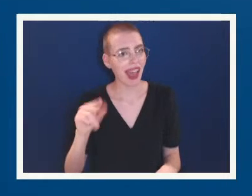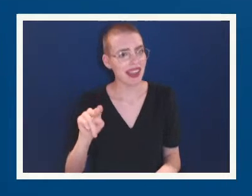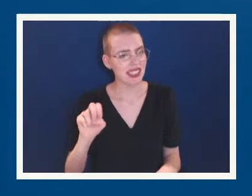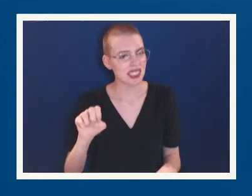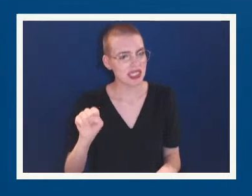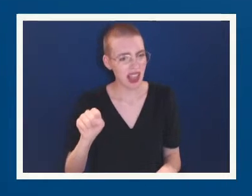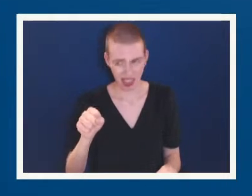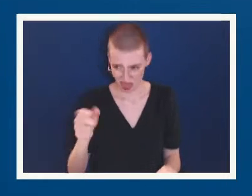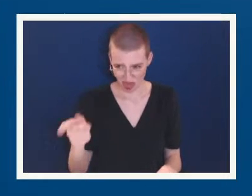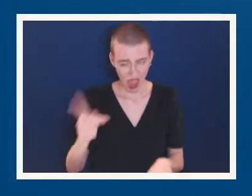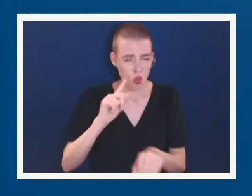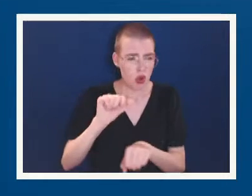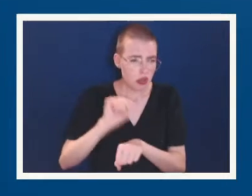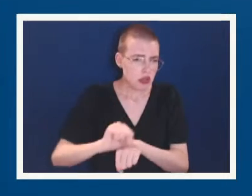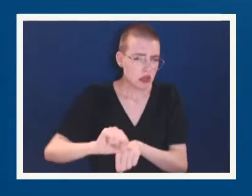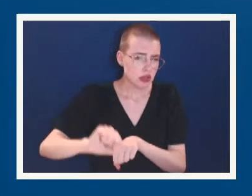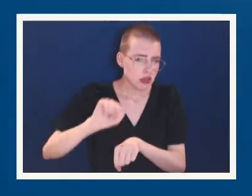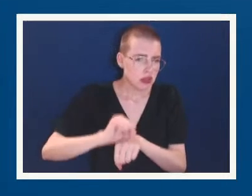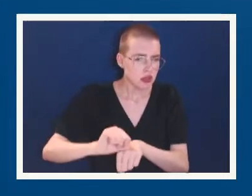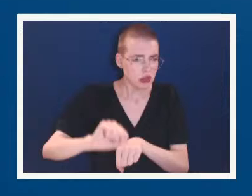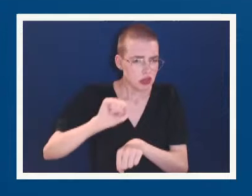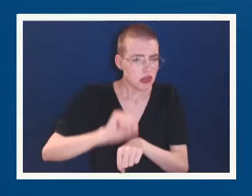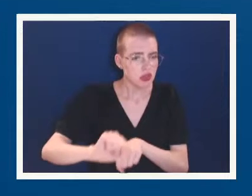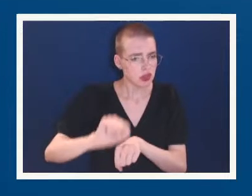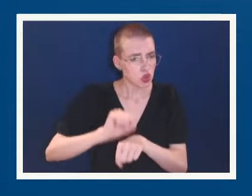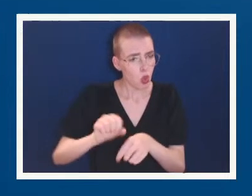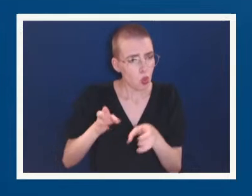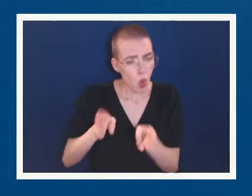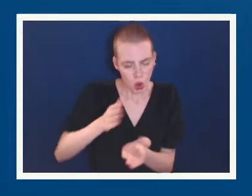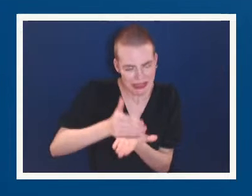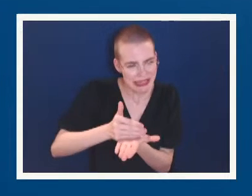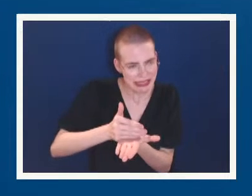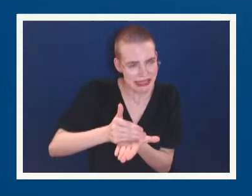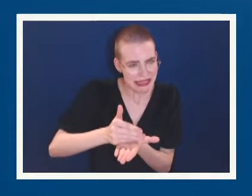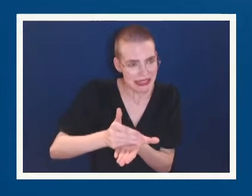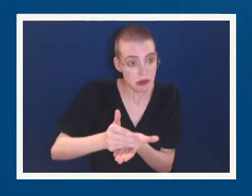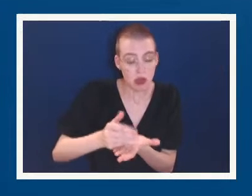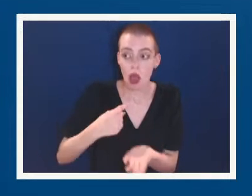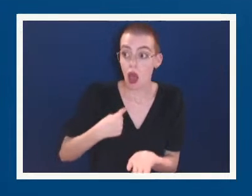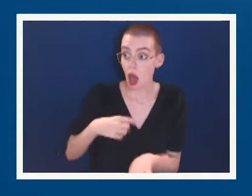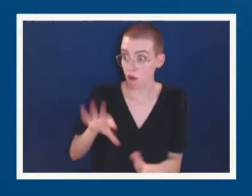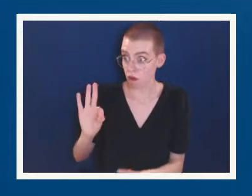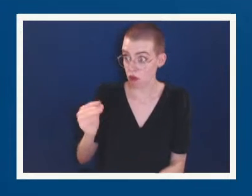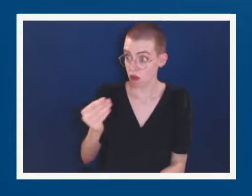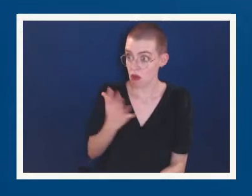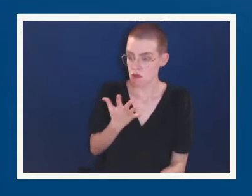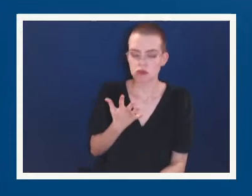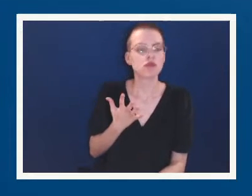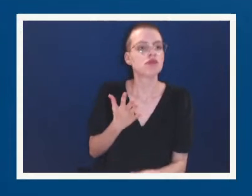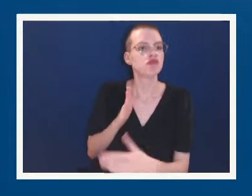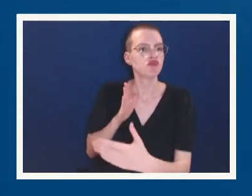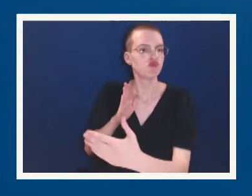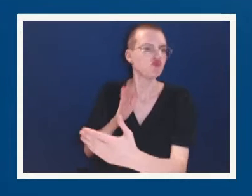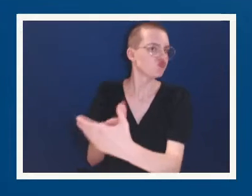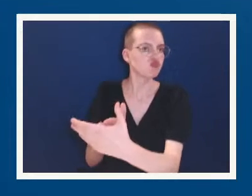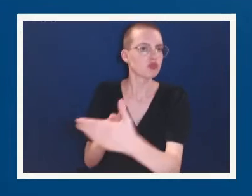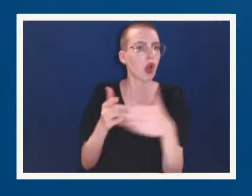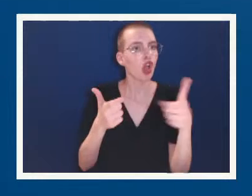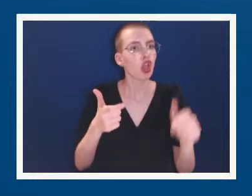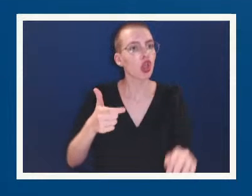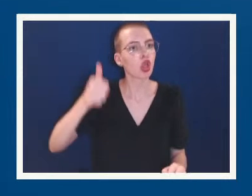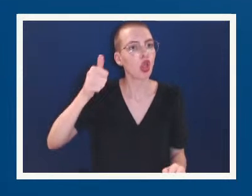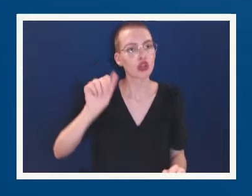about it. We filed criminal charges, brought the largest wage theft case in the history of the United States of